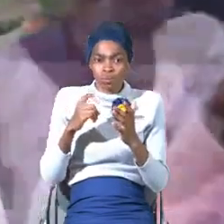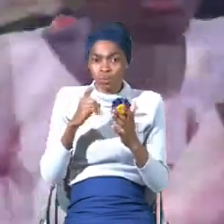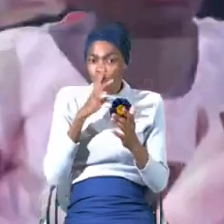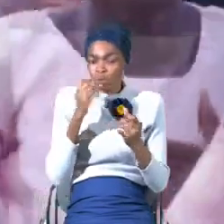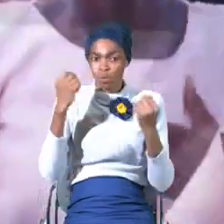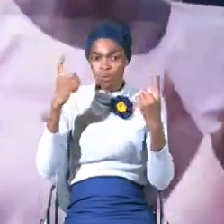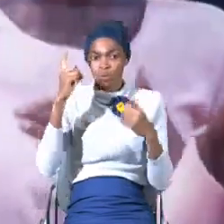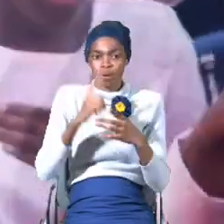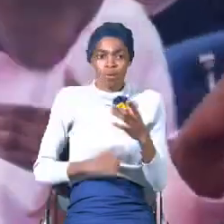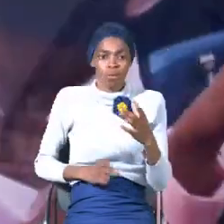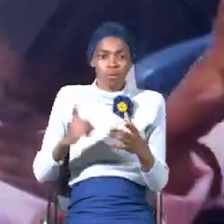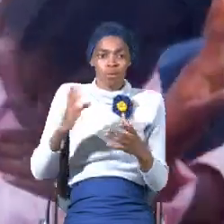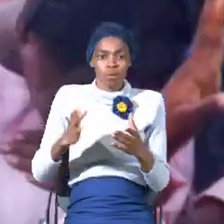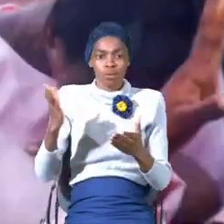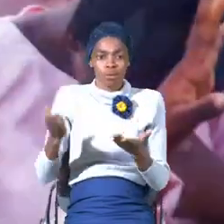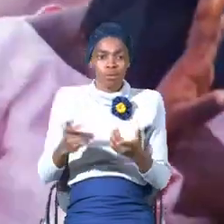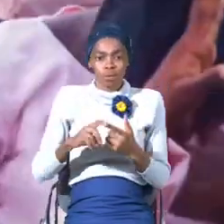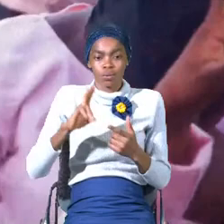I'll be early.